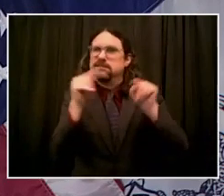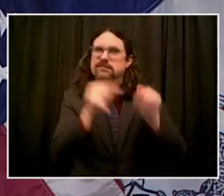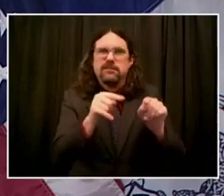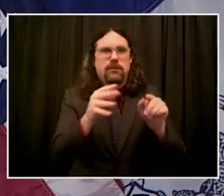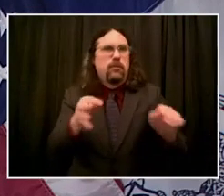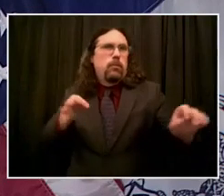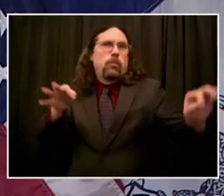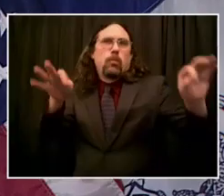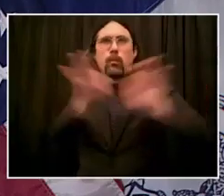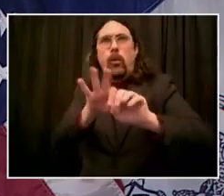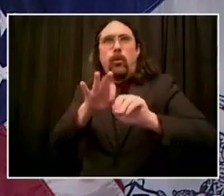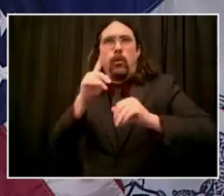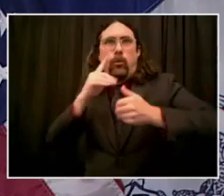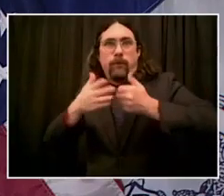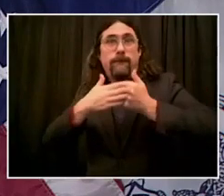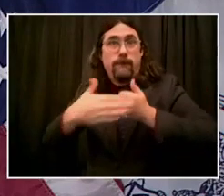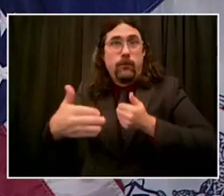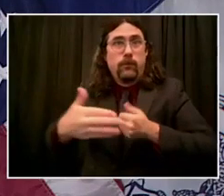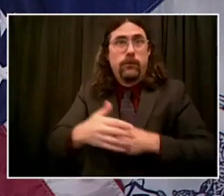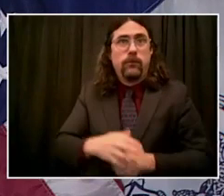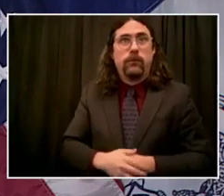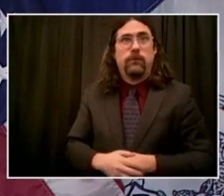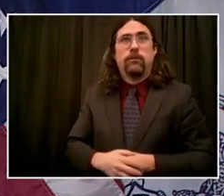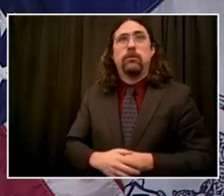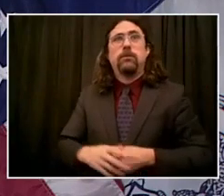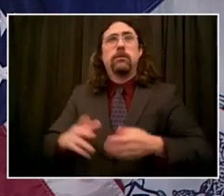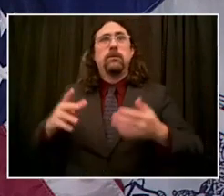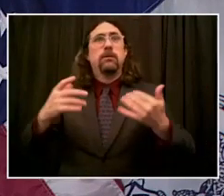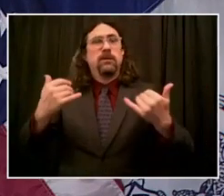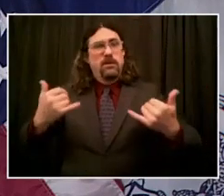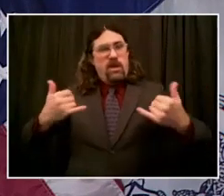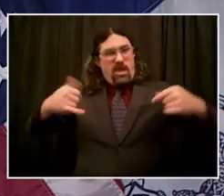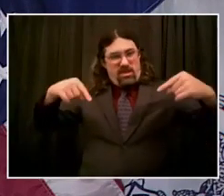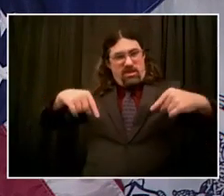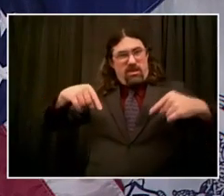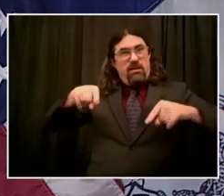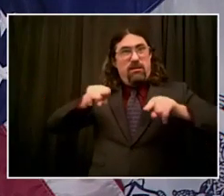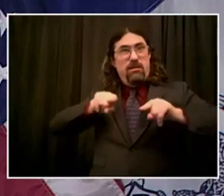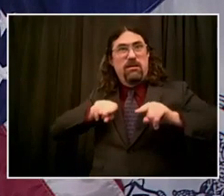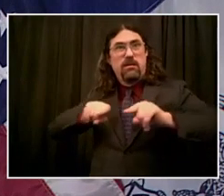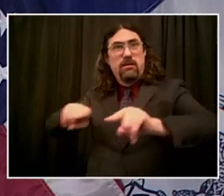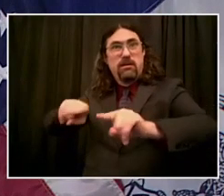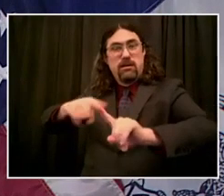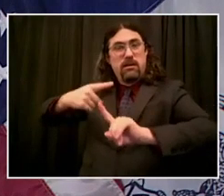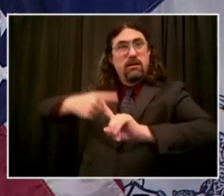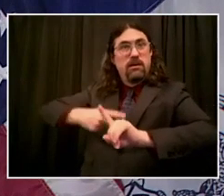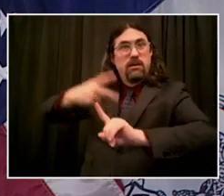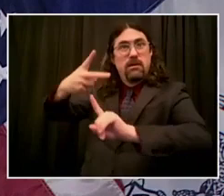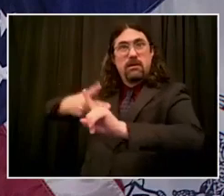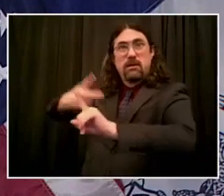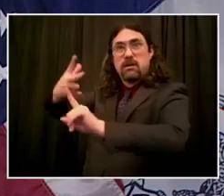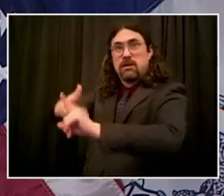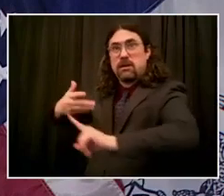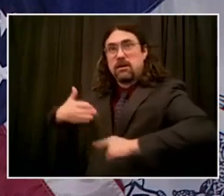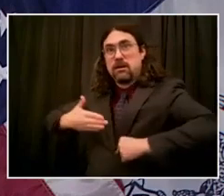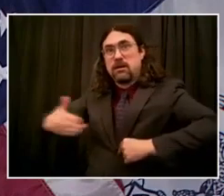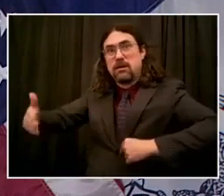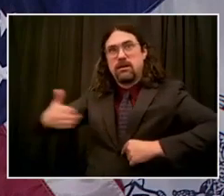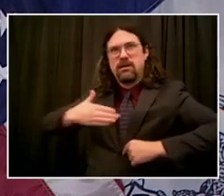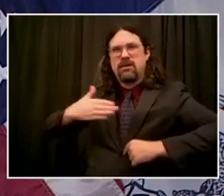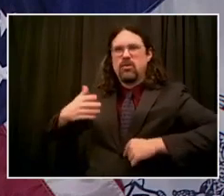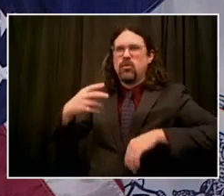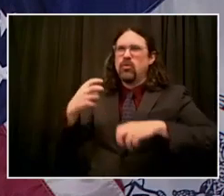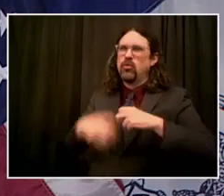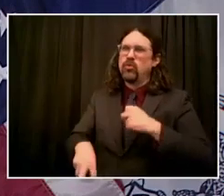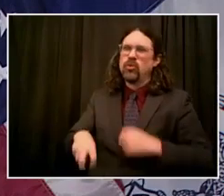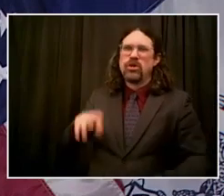comfortable no matter what we do and will choose to use their car. But on the question of can you make mass transit work for